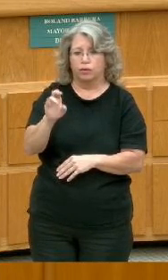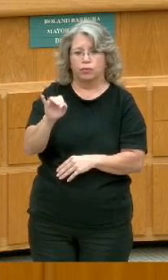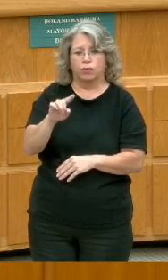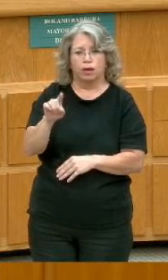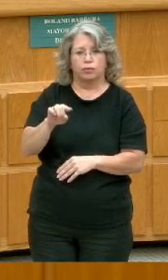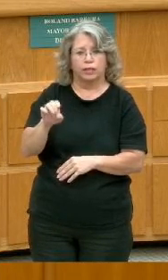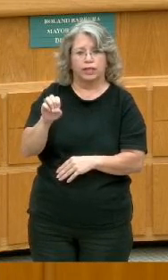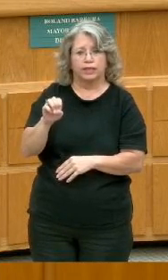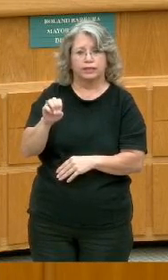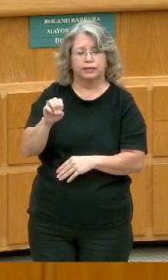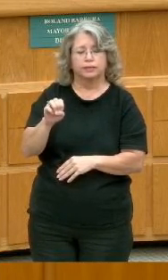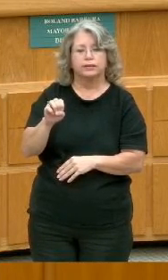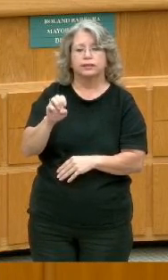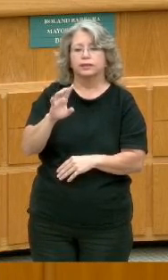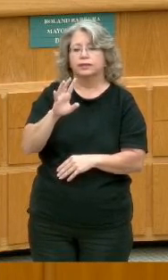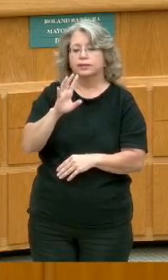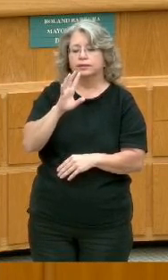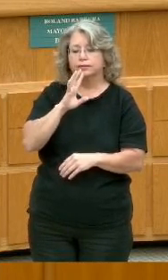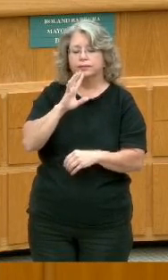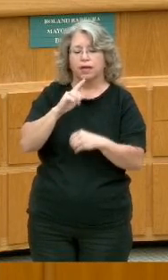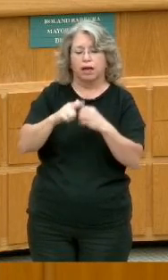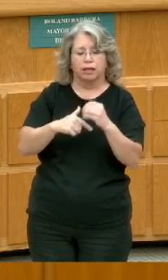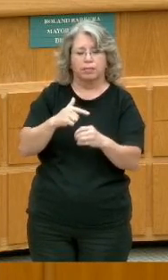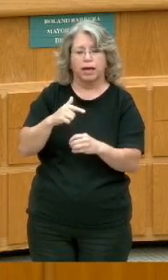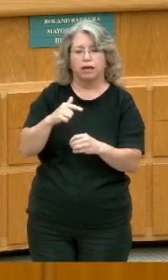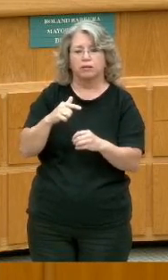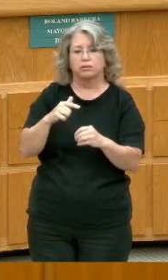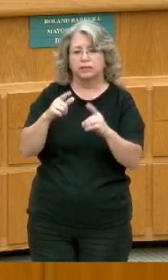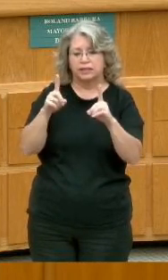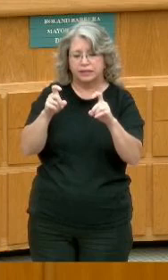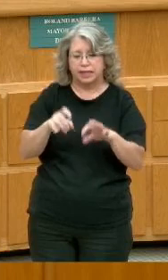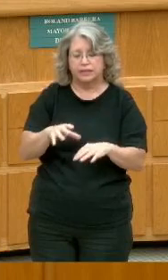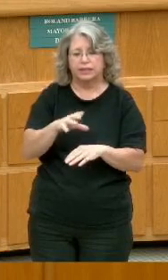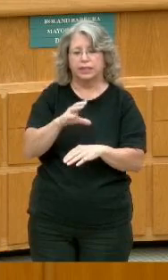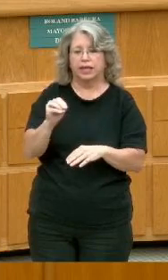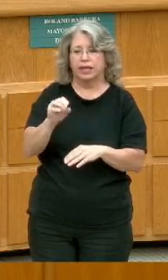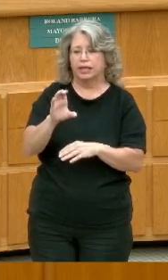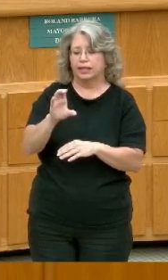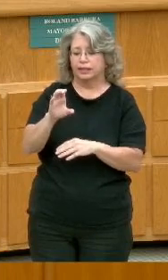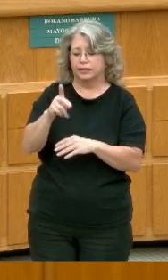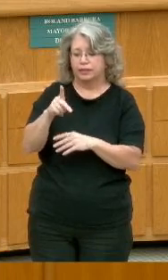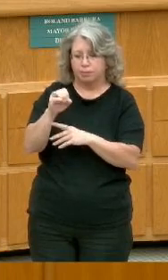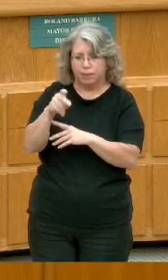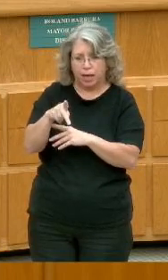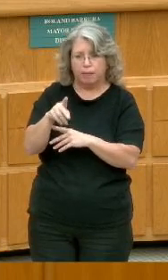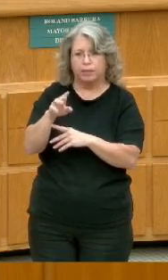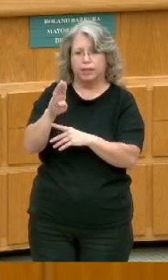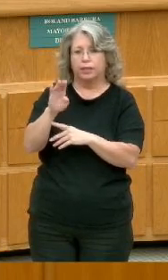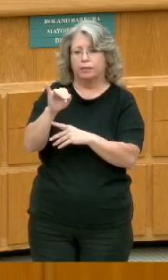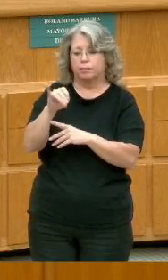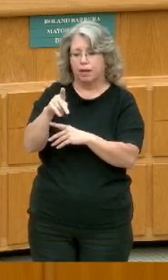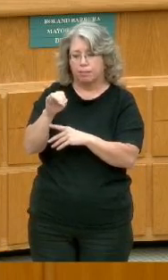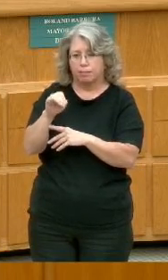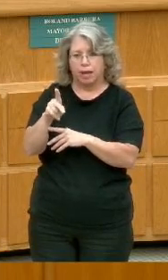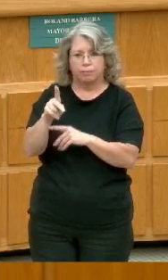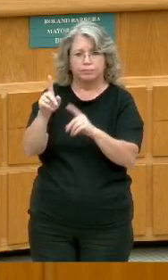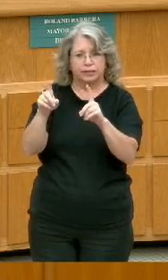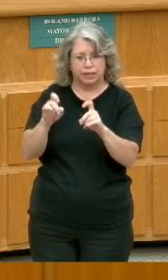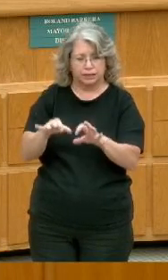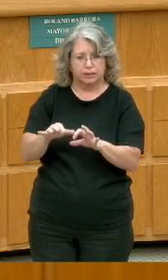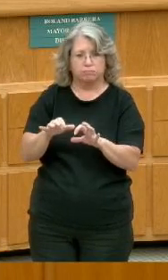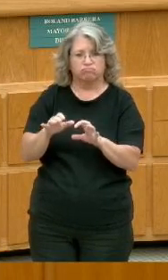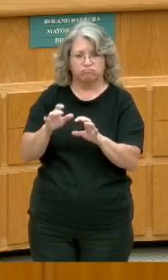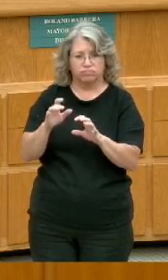that contact tracing, and then the CPAP and the BPAP donations is still ongoing. We'll do that right after a Spanish